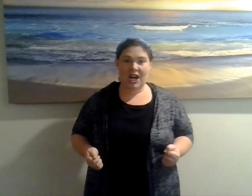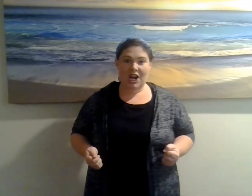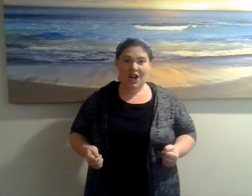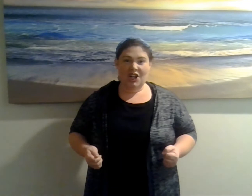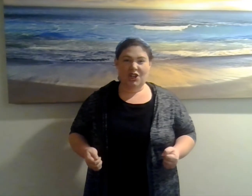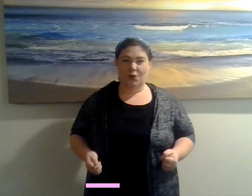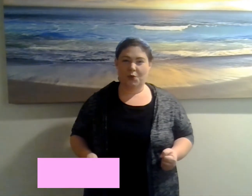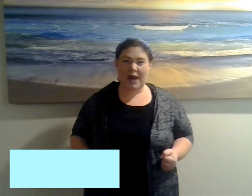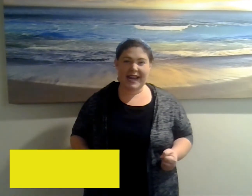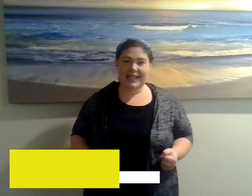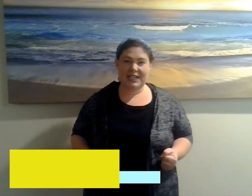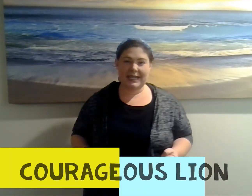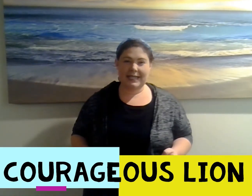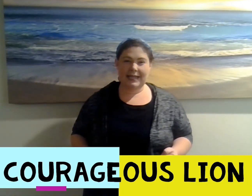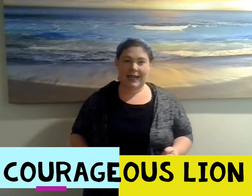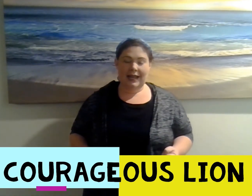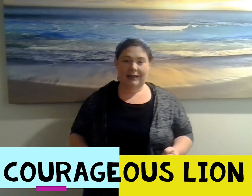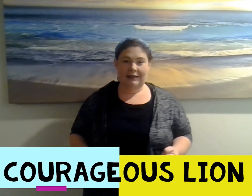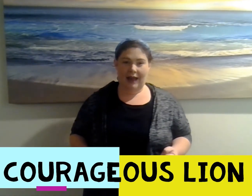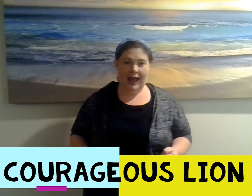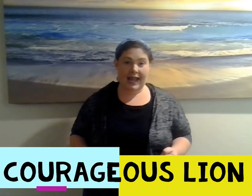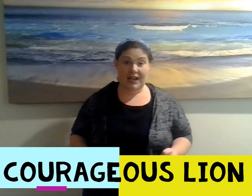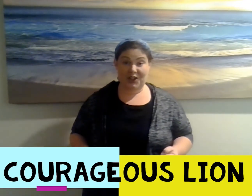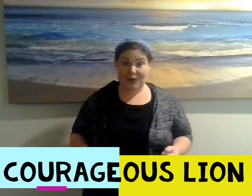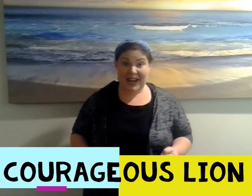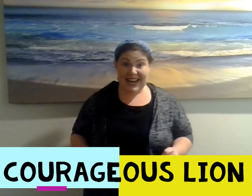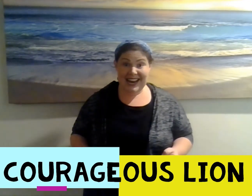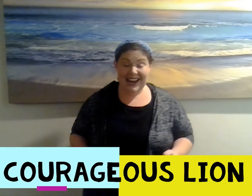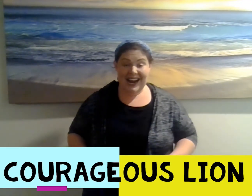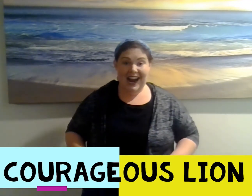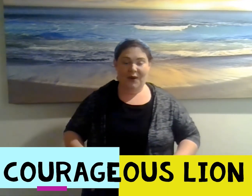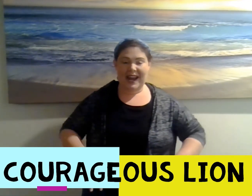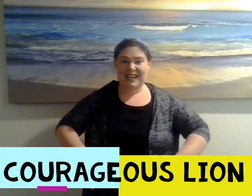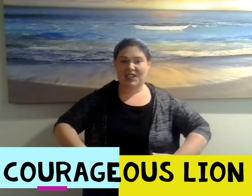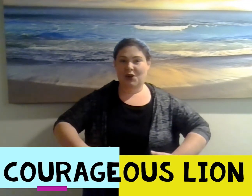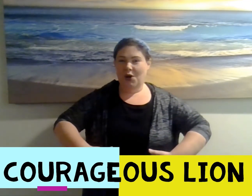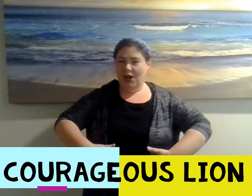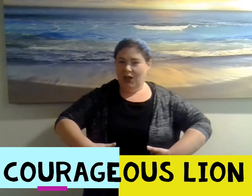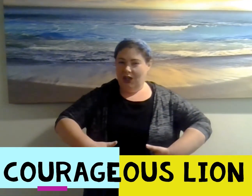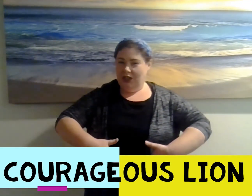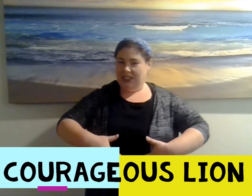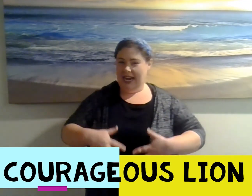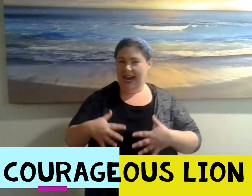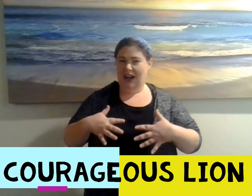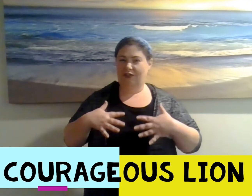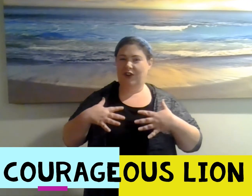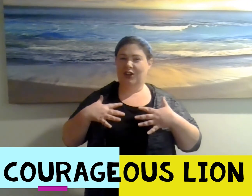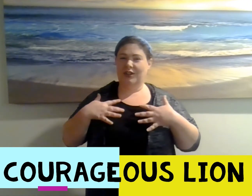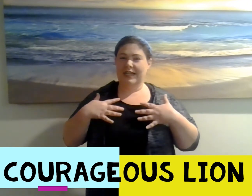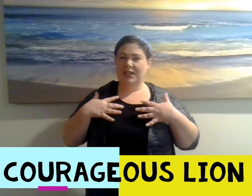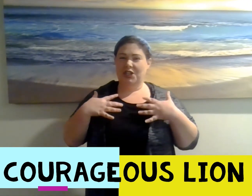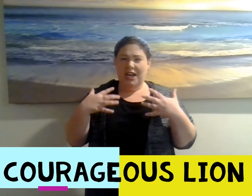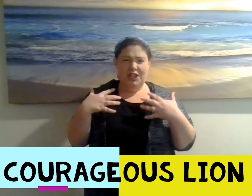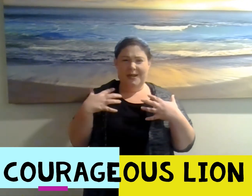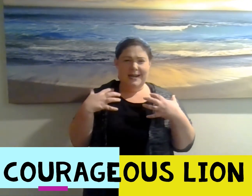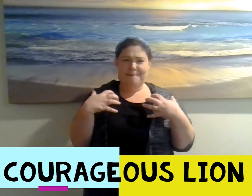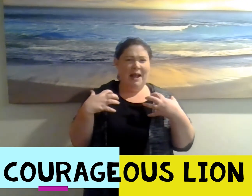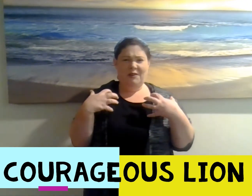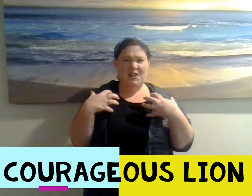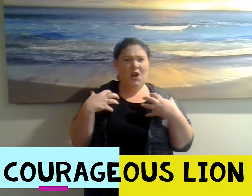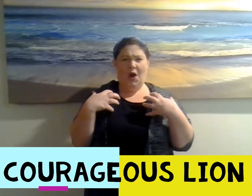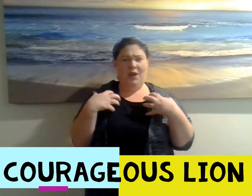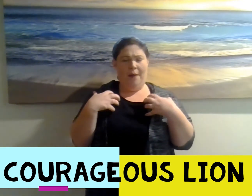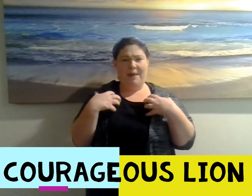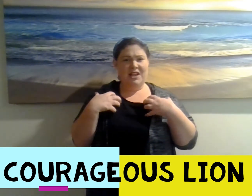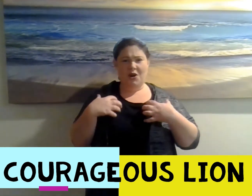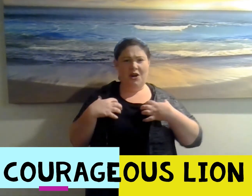say, courageous lion. You ready? Okay, so to have courage, you're going to